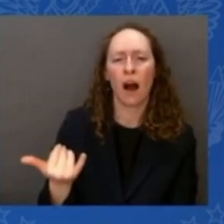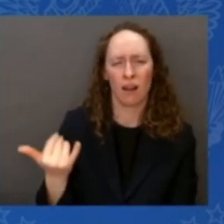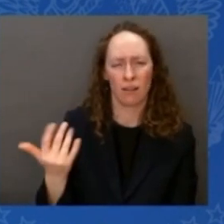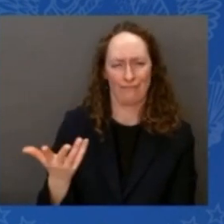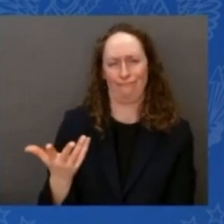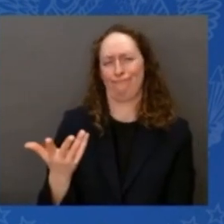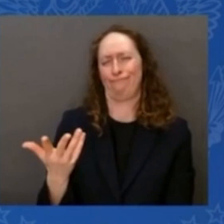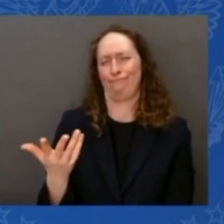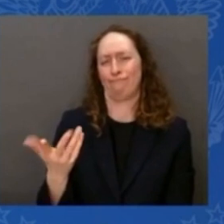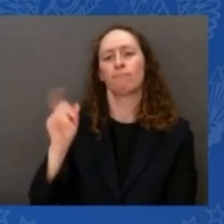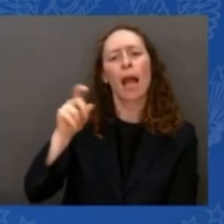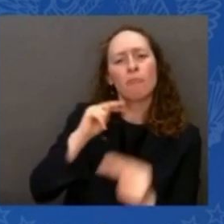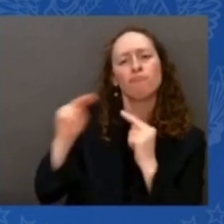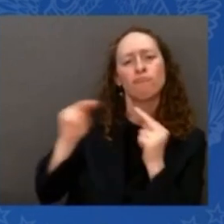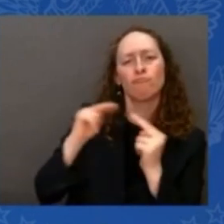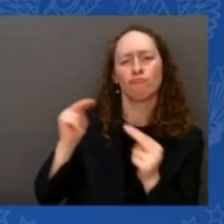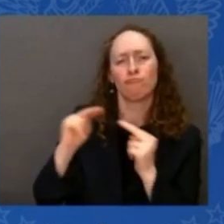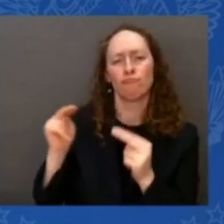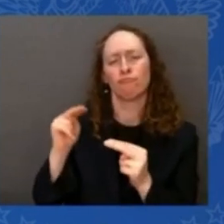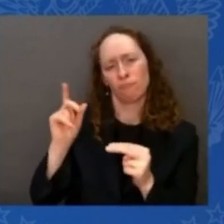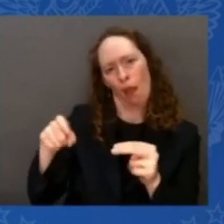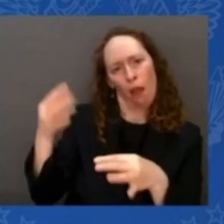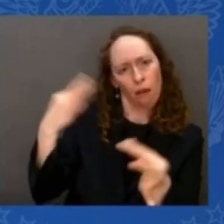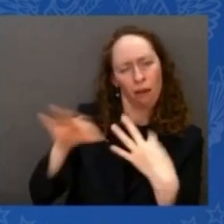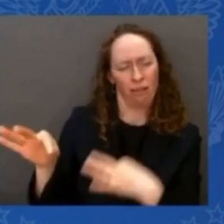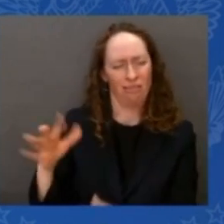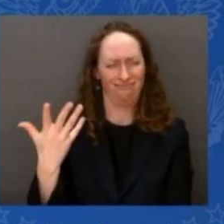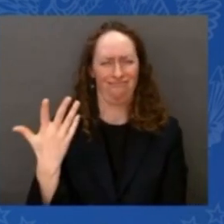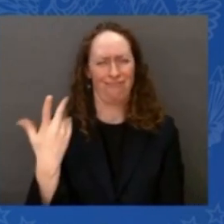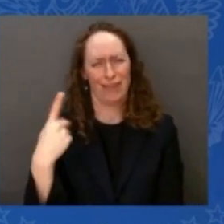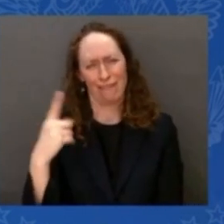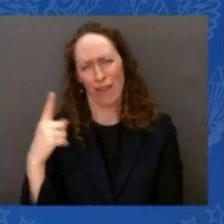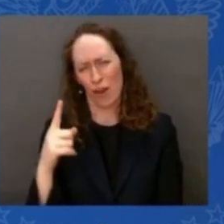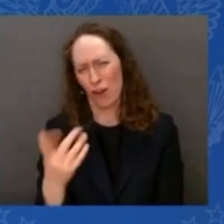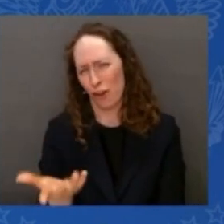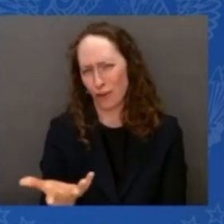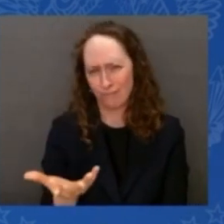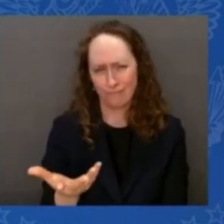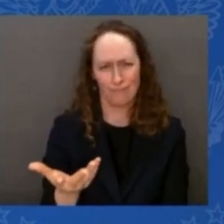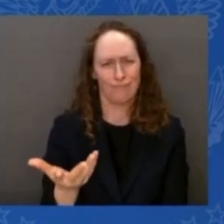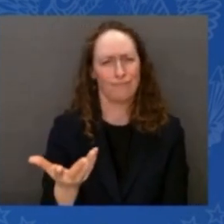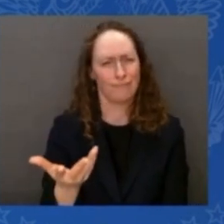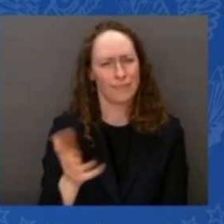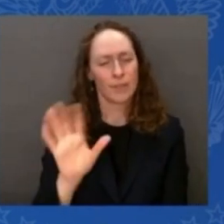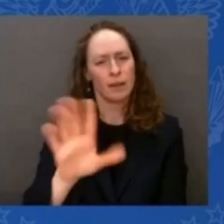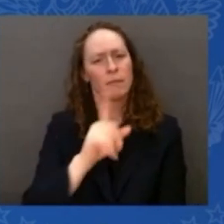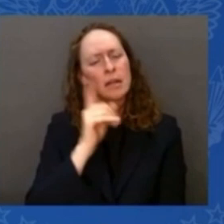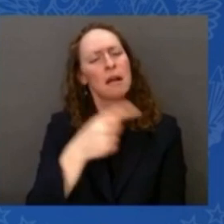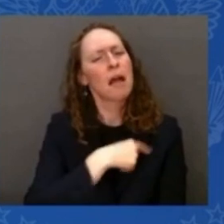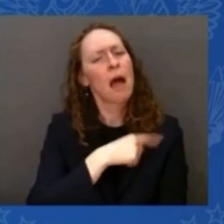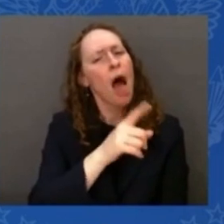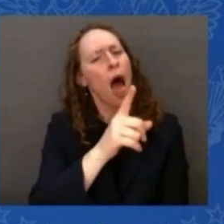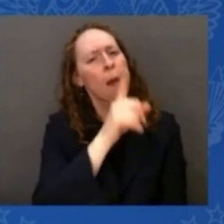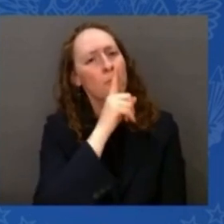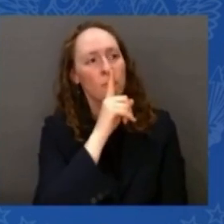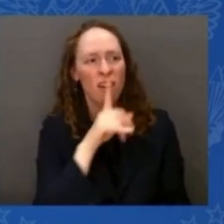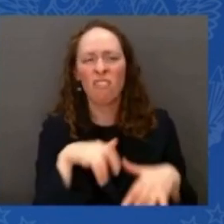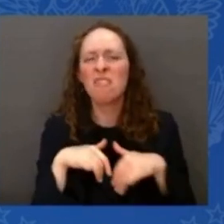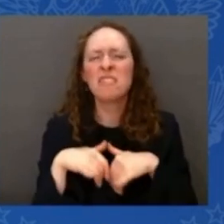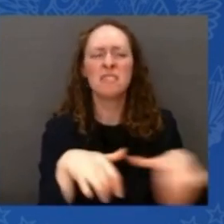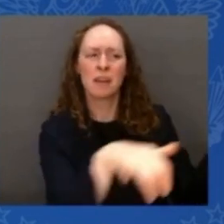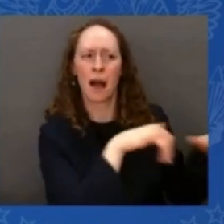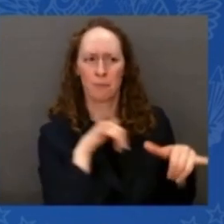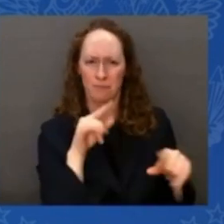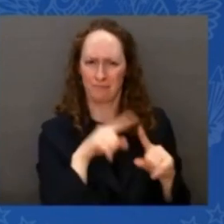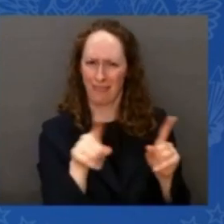it's not all the other team. I'm not saying everybody on the other team says that. But it's just politics. And we've got no business playing